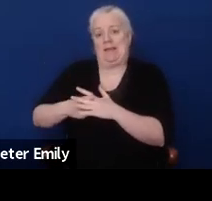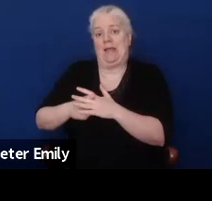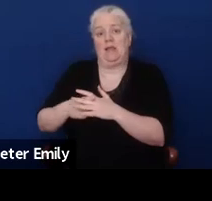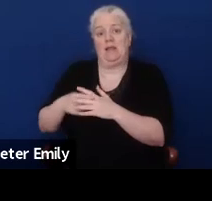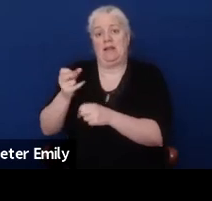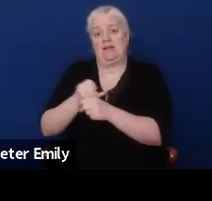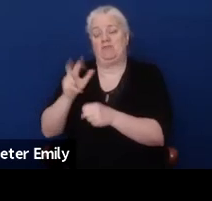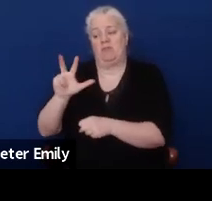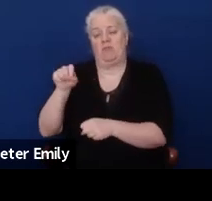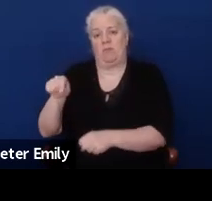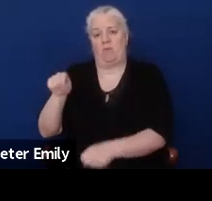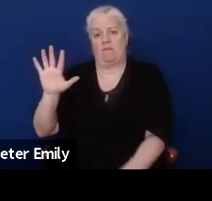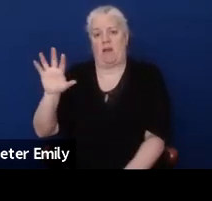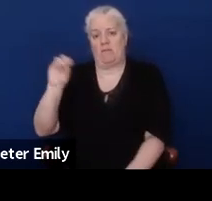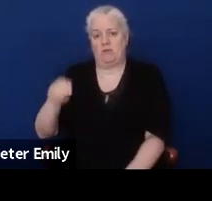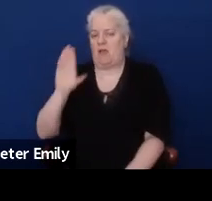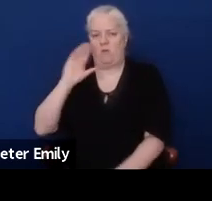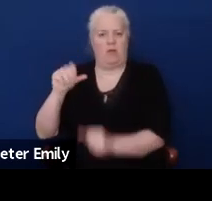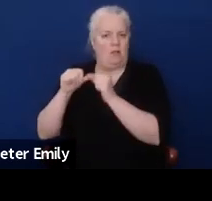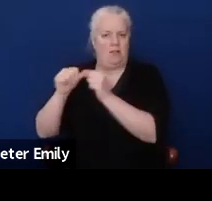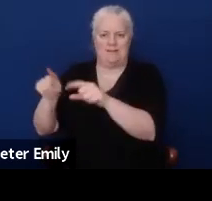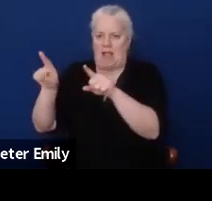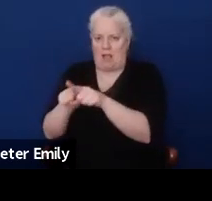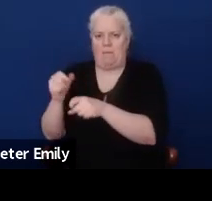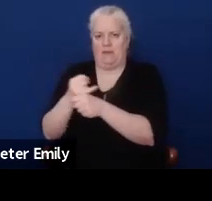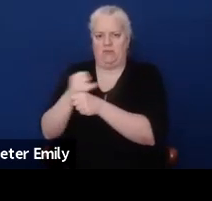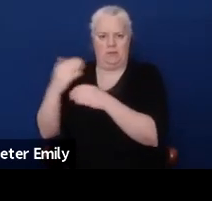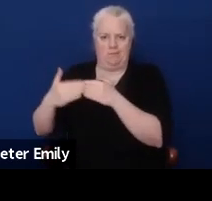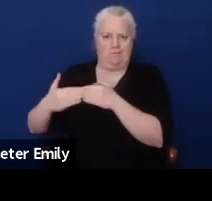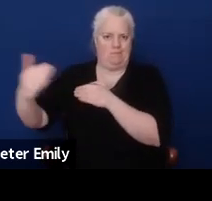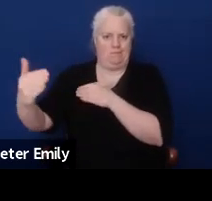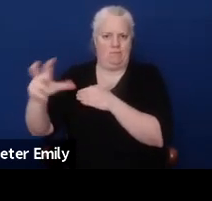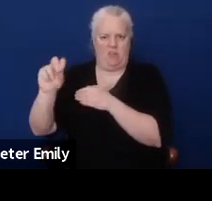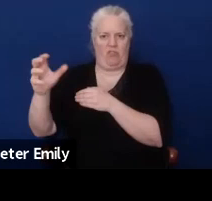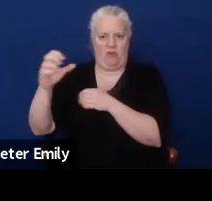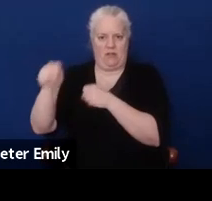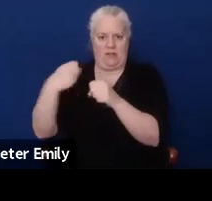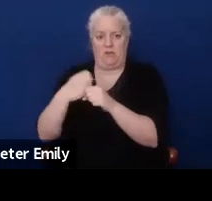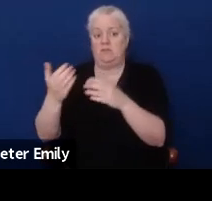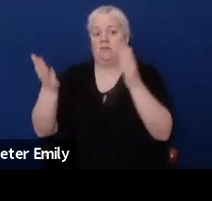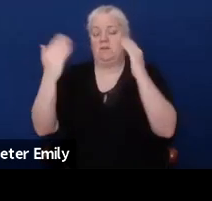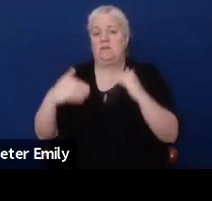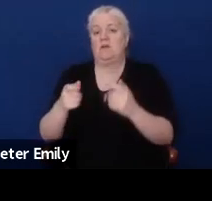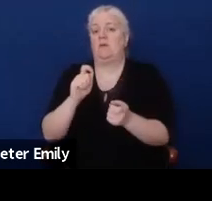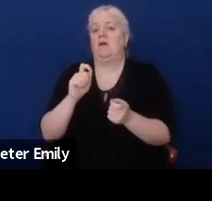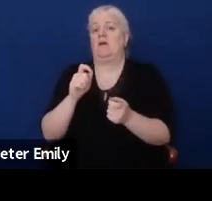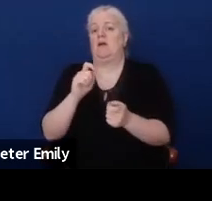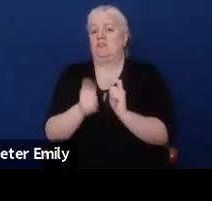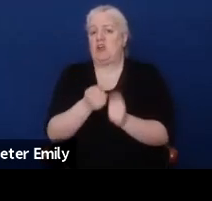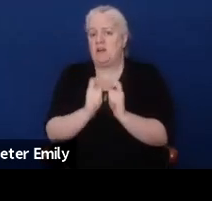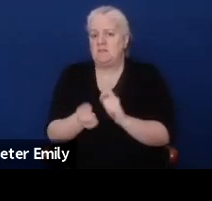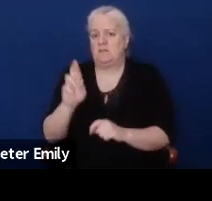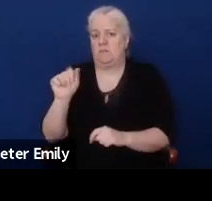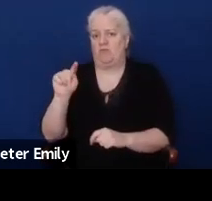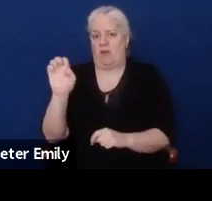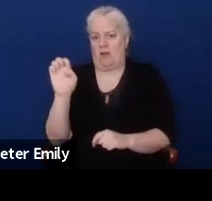for whole 30 years. There is also adjustable rate mortgage loan that